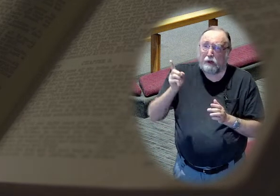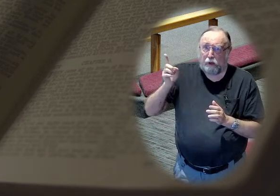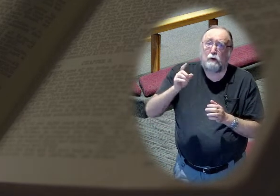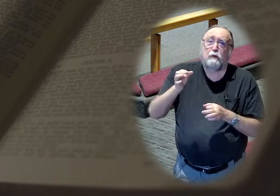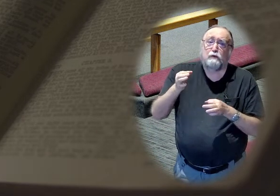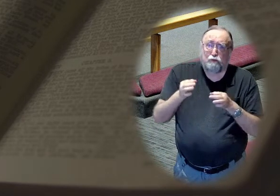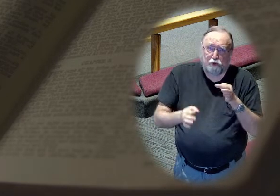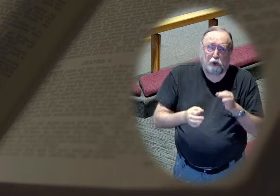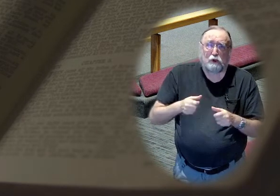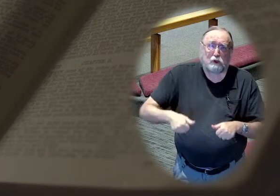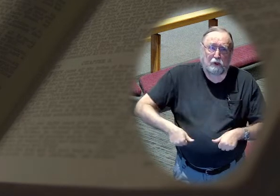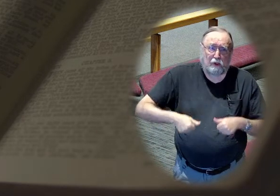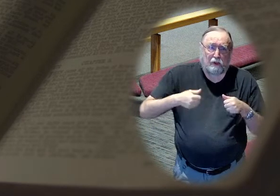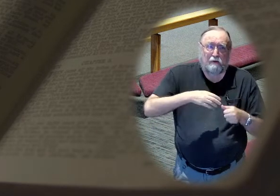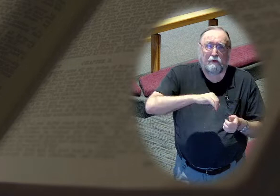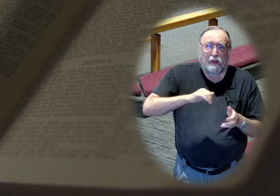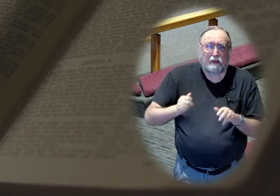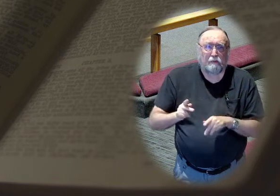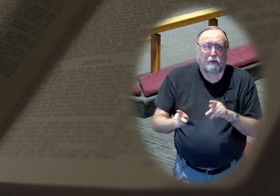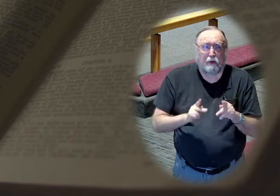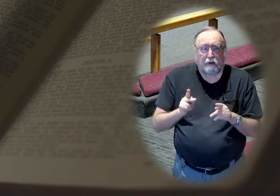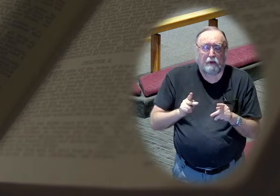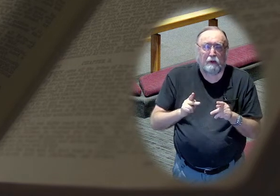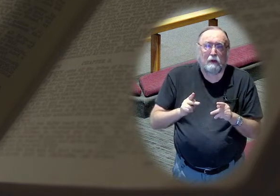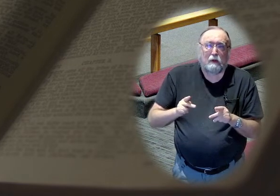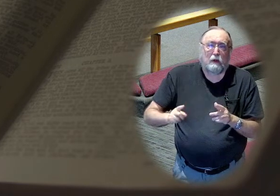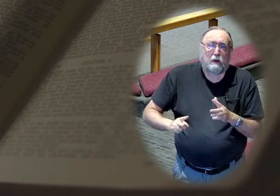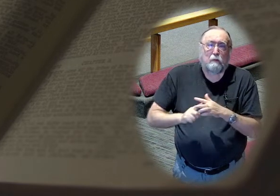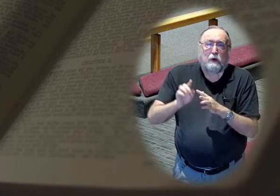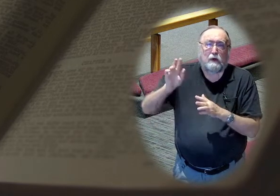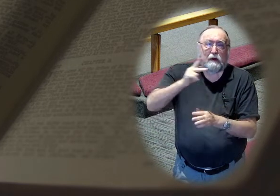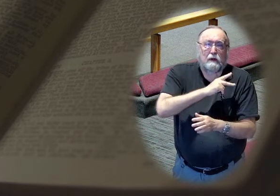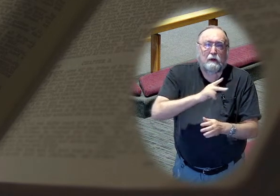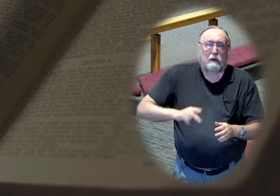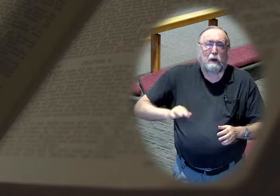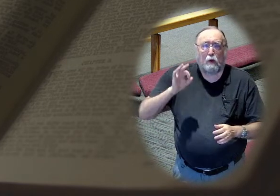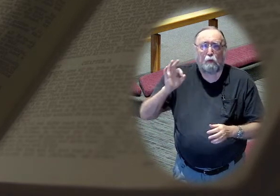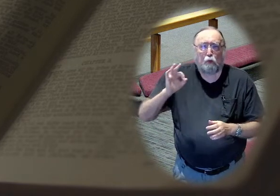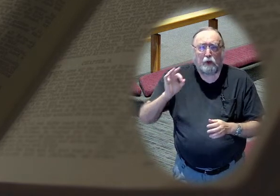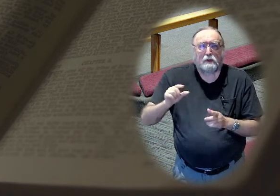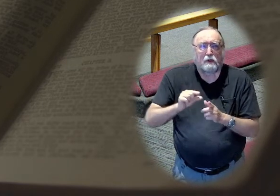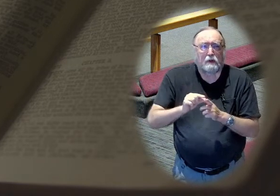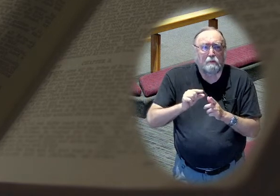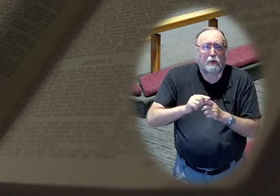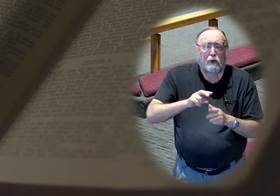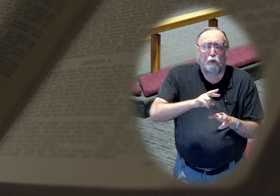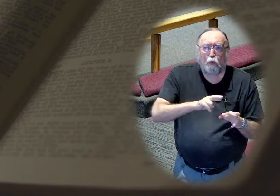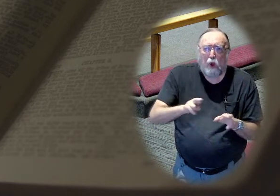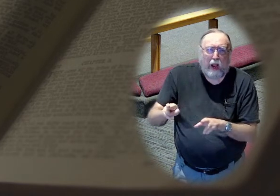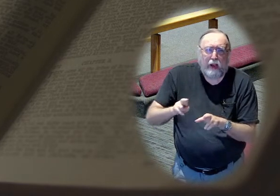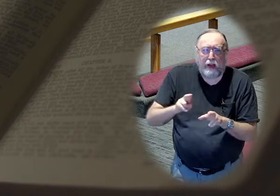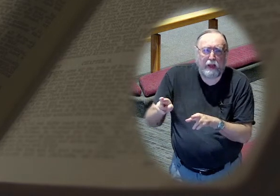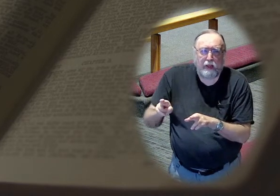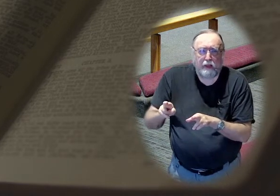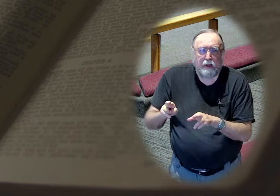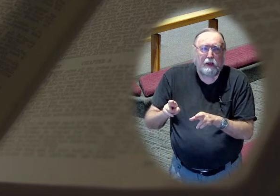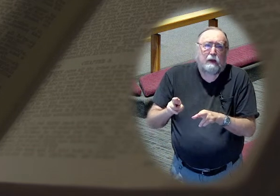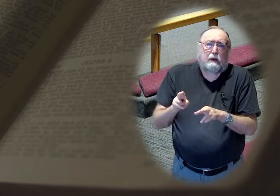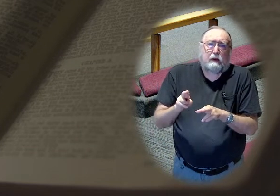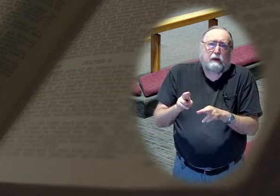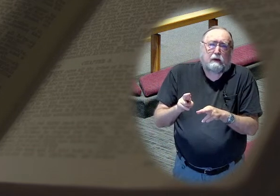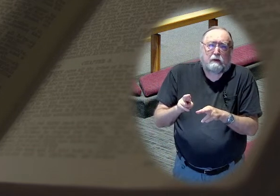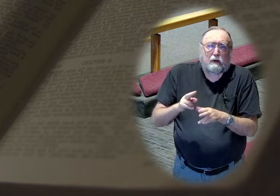and by his appearing in his kingdom, preach the word, be ready in season and out of season,